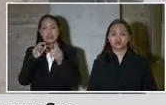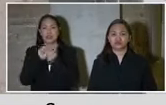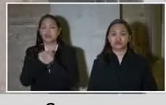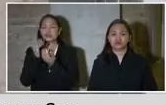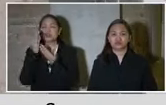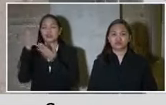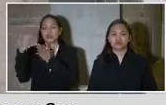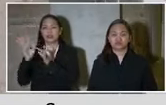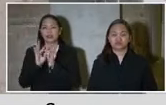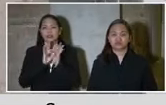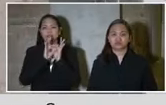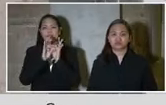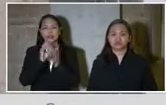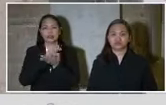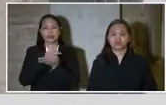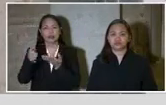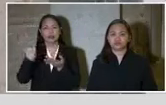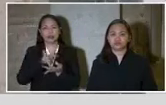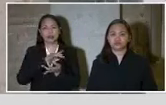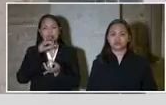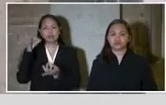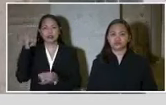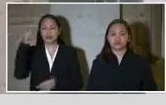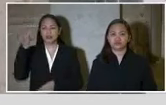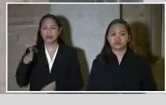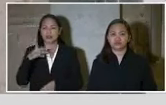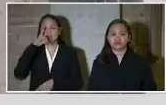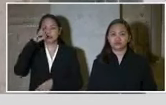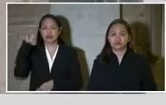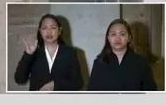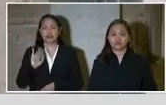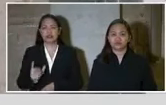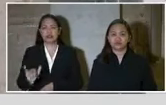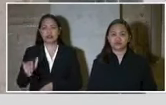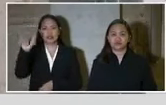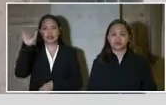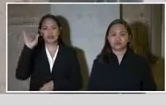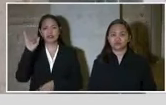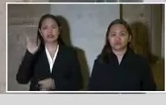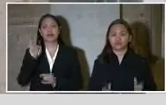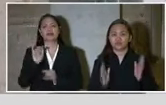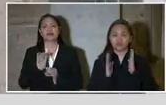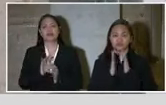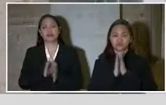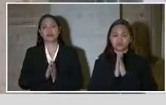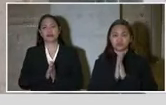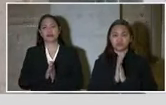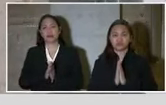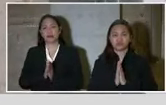the unity of the Holy Spirit, God forever and ever. Amen.